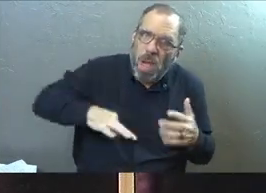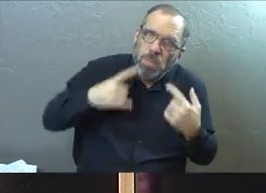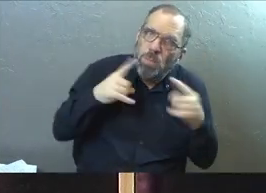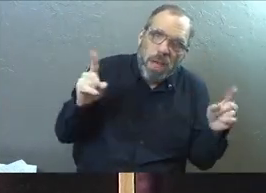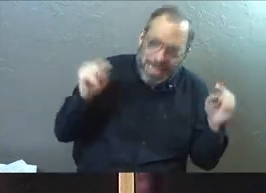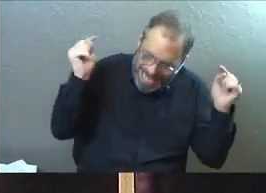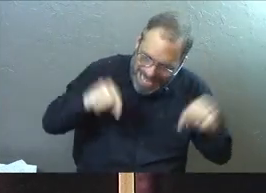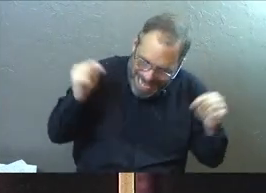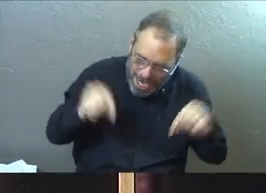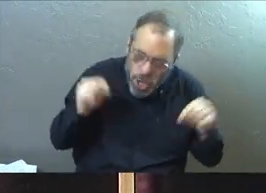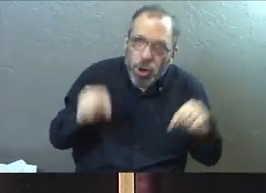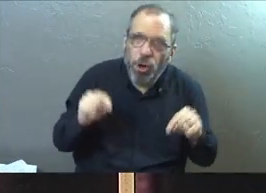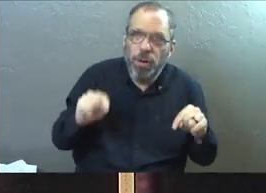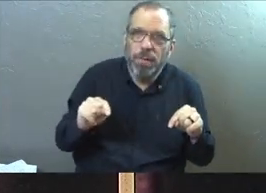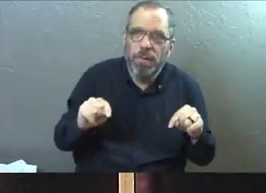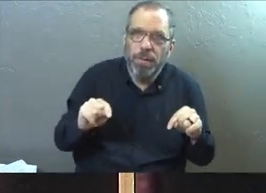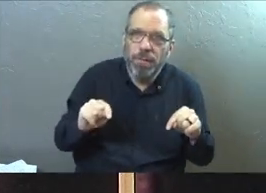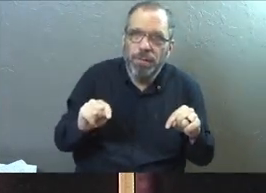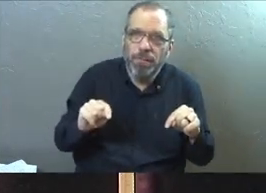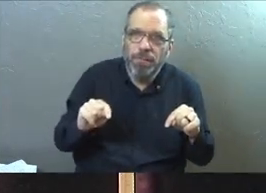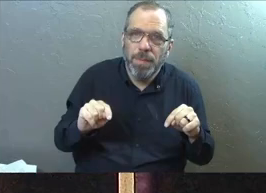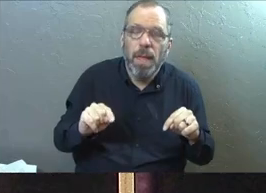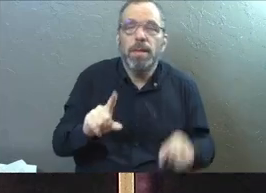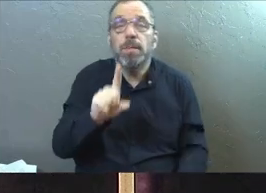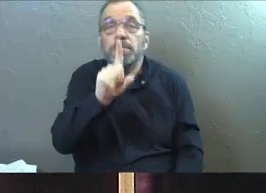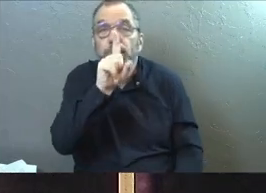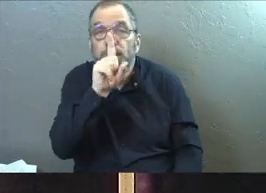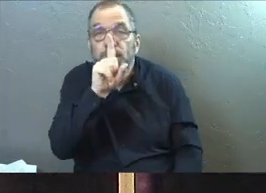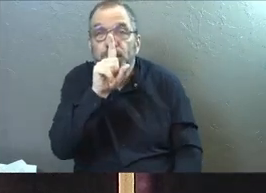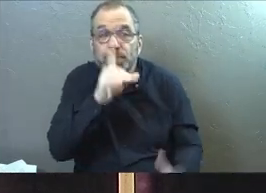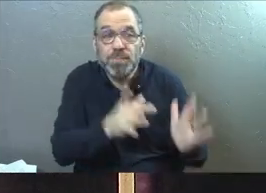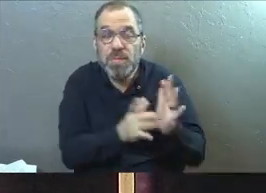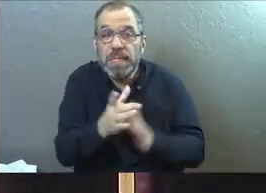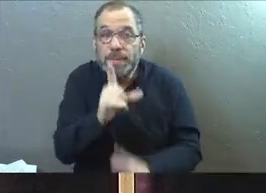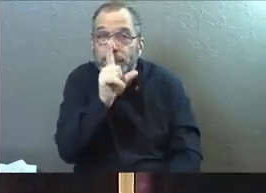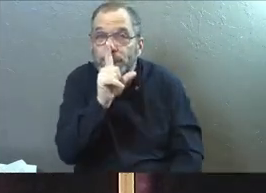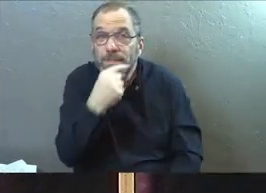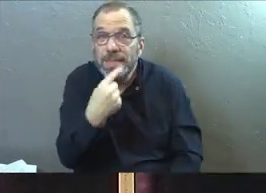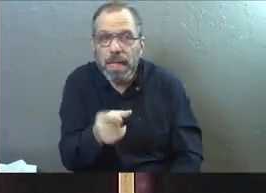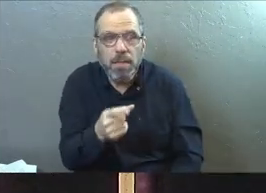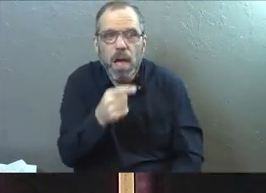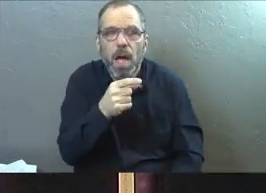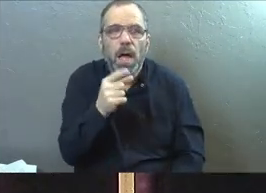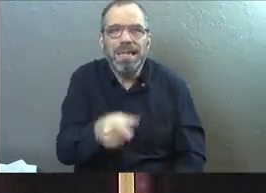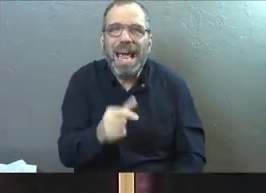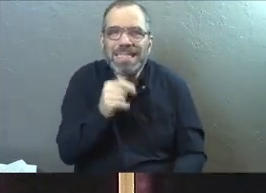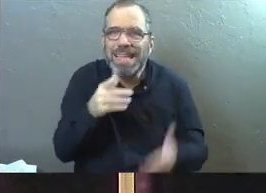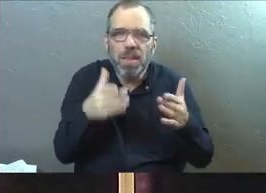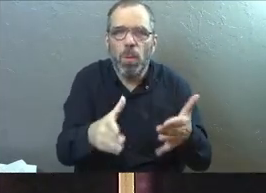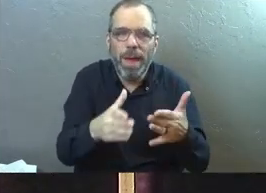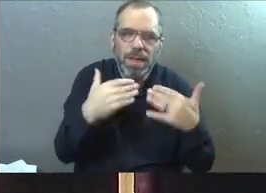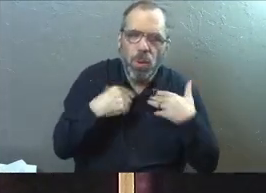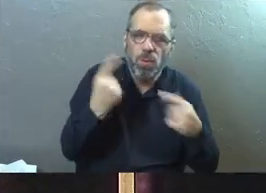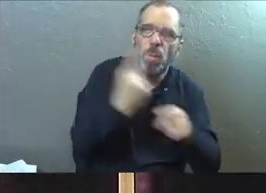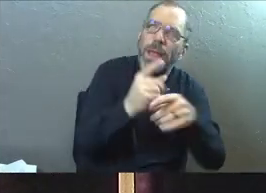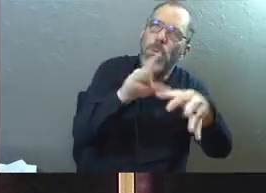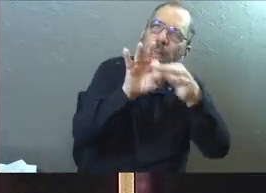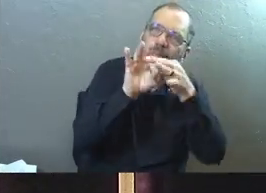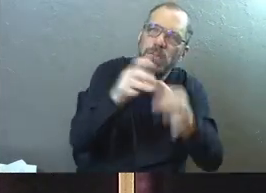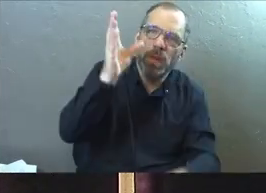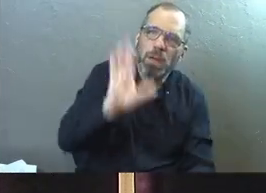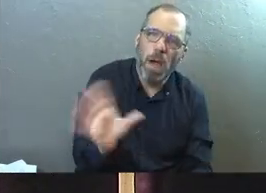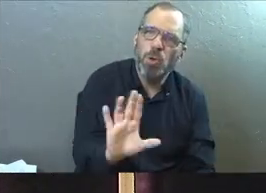in and all kinds of stuff that I have for you. Now what he's not saying and what Jesus is trying to get us to understand is those are not the way to be in right standing with God.